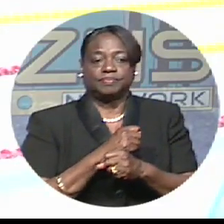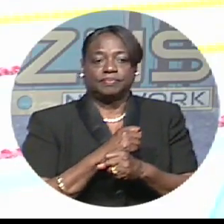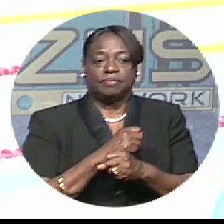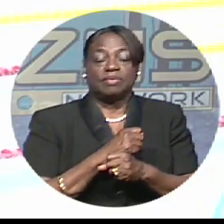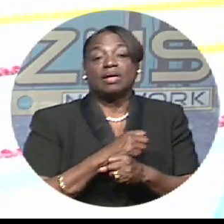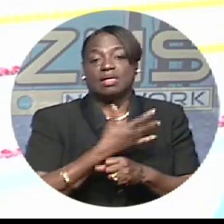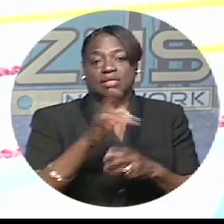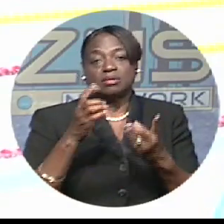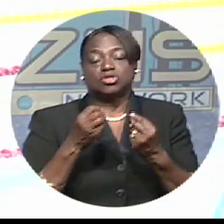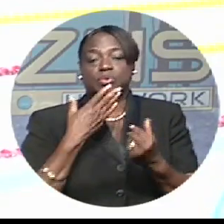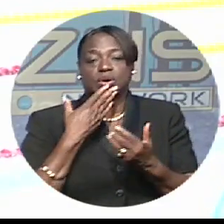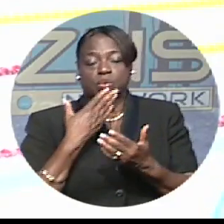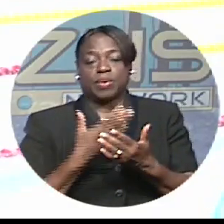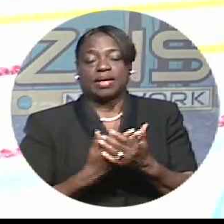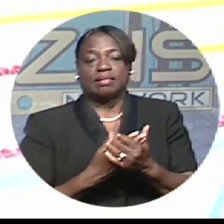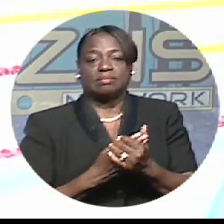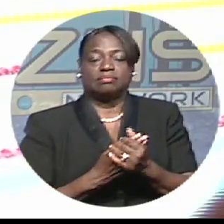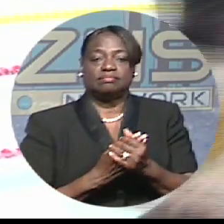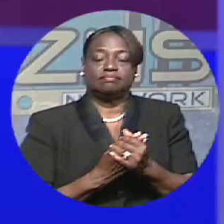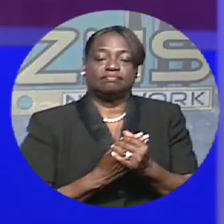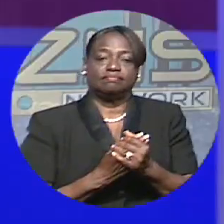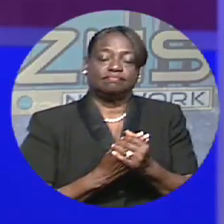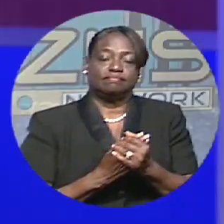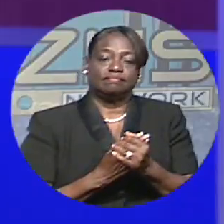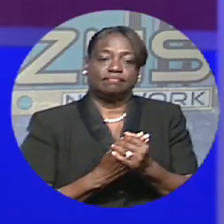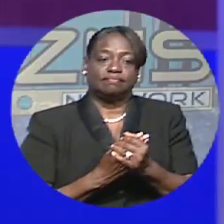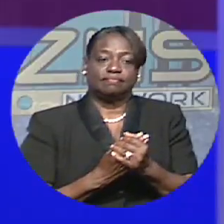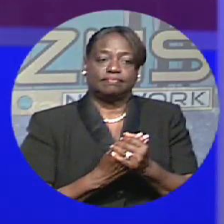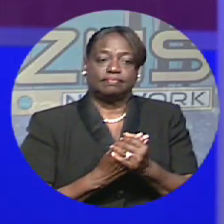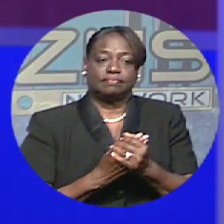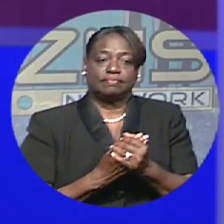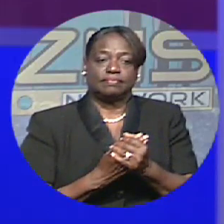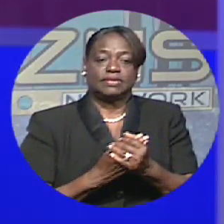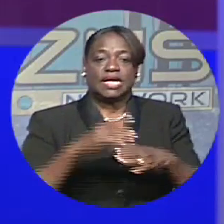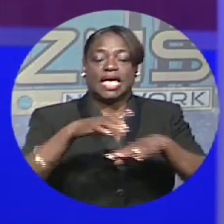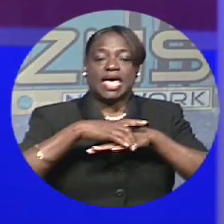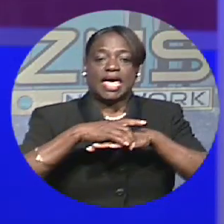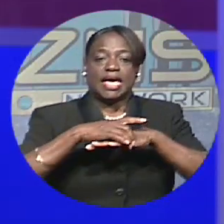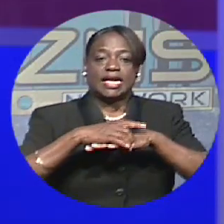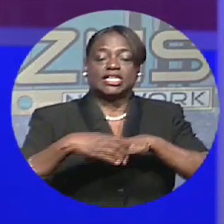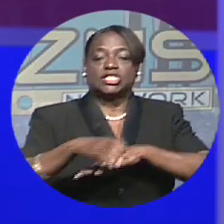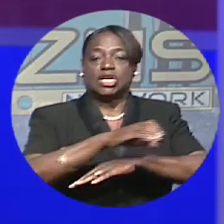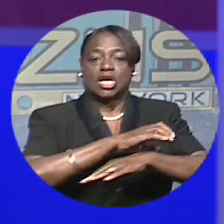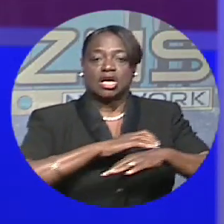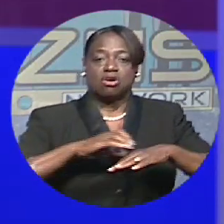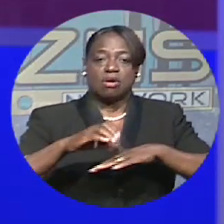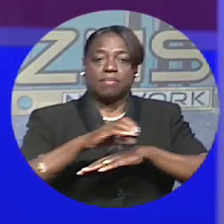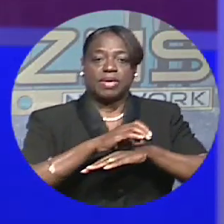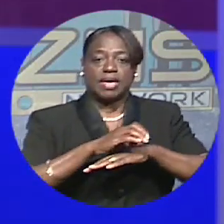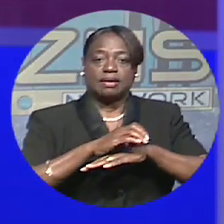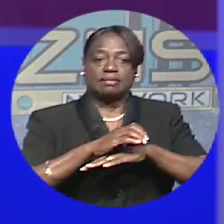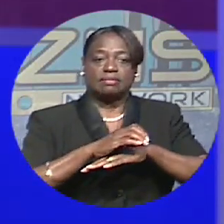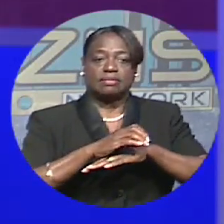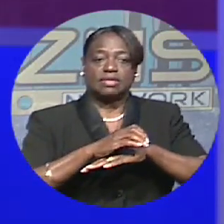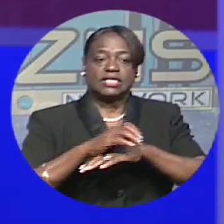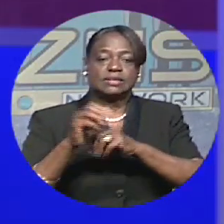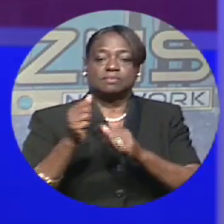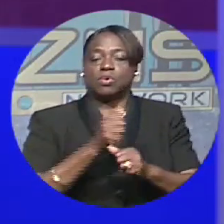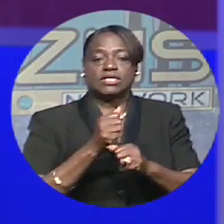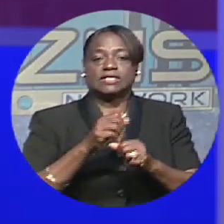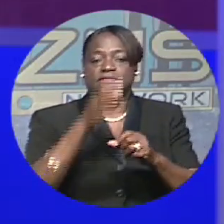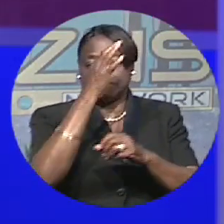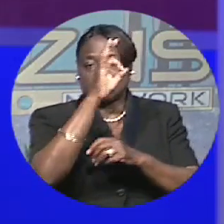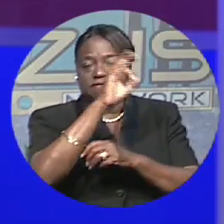well, and we're very happy for his services here in the Bahamas. The English Caribbean Amateur Softball Confederation took the Bahamas by storm